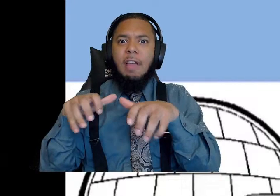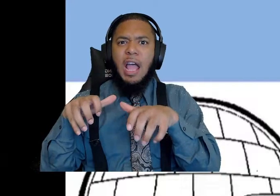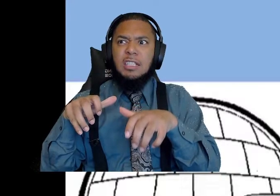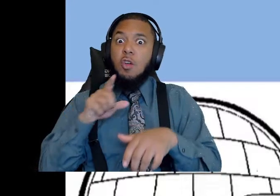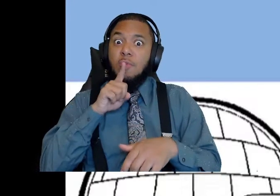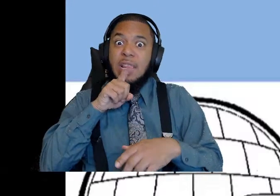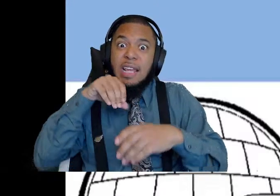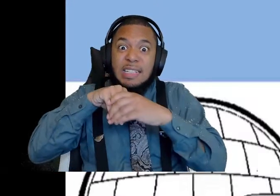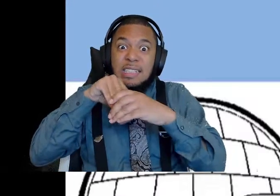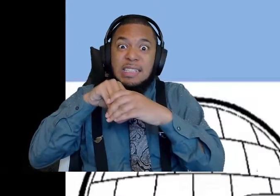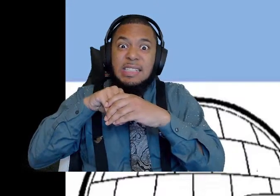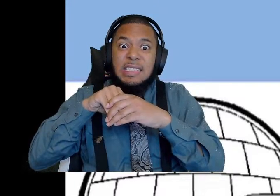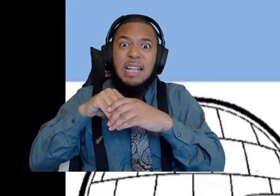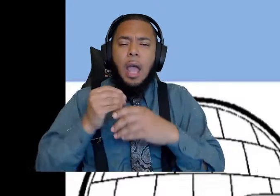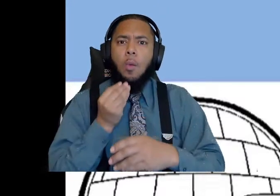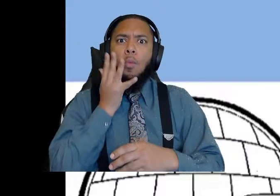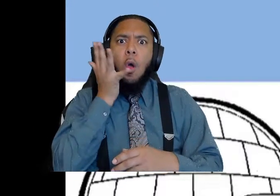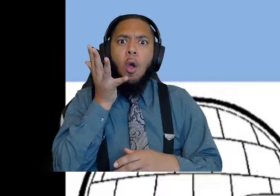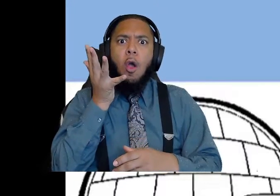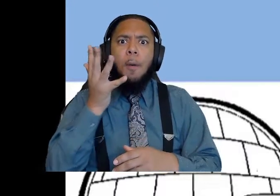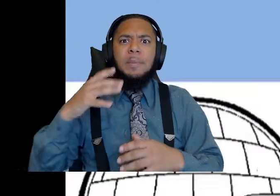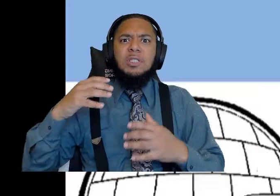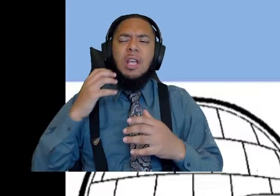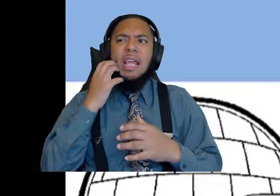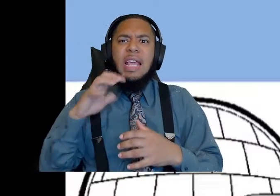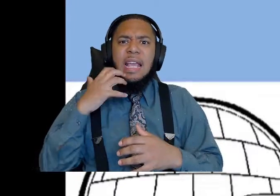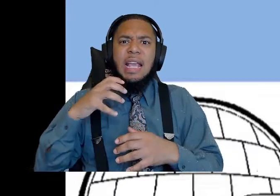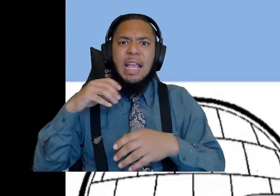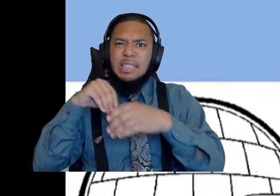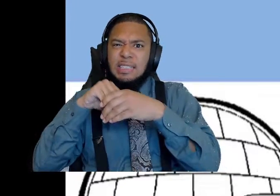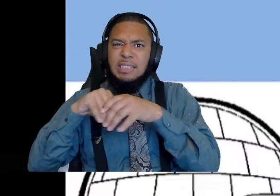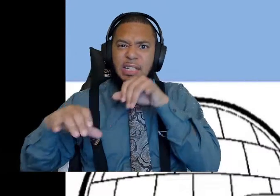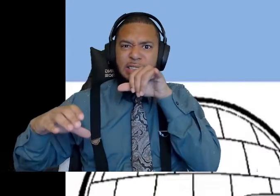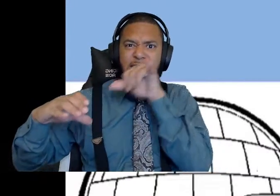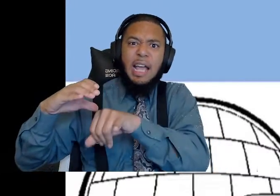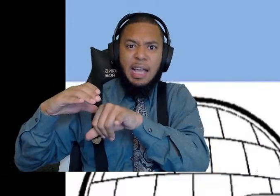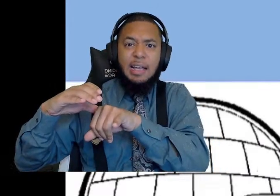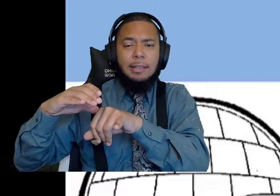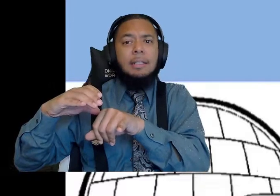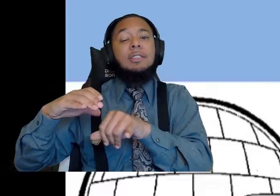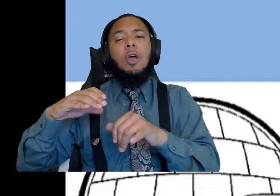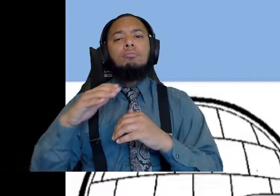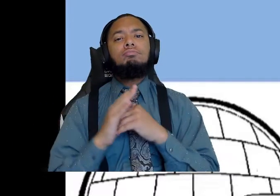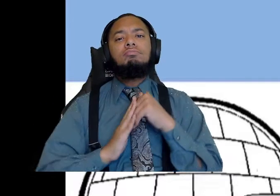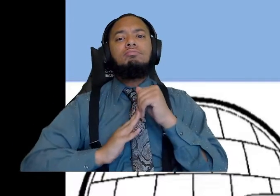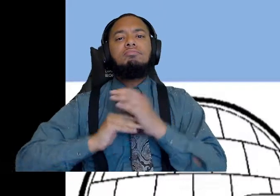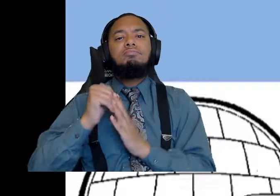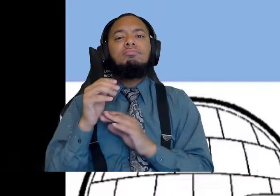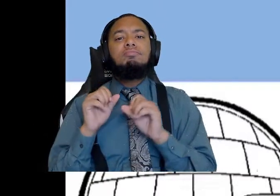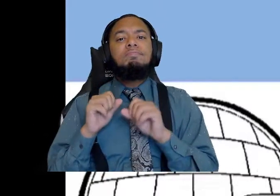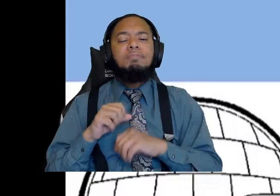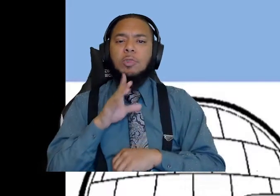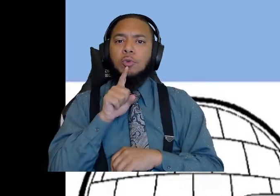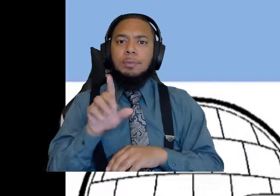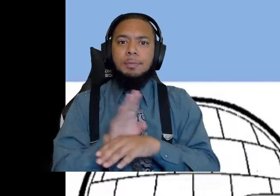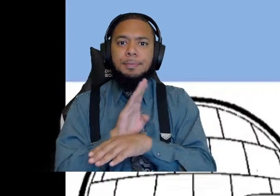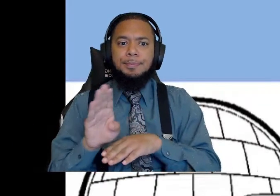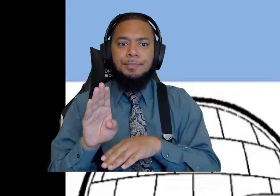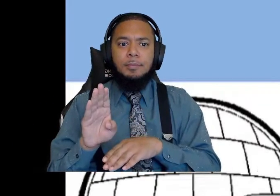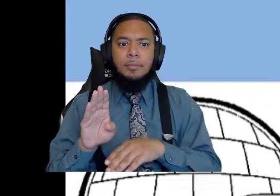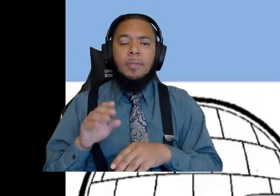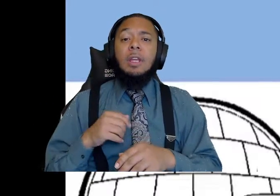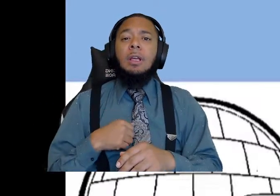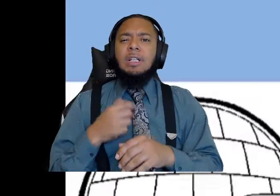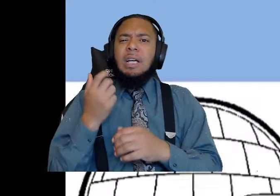extremely warm. They trap in all the heat, so they make it easy or comfortable to live. The Inuit to travel around used